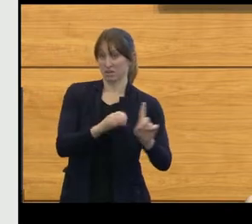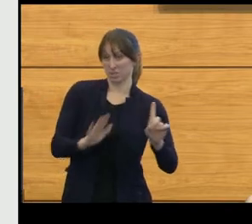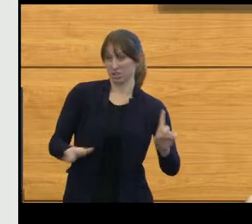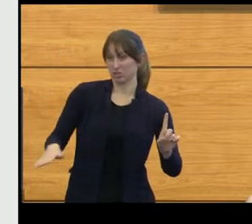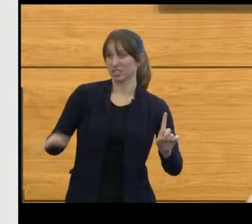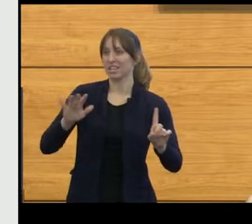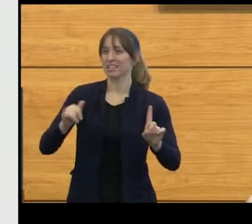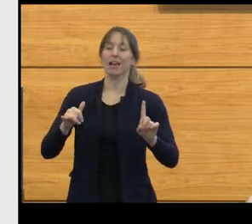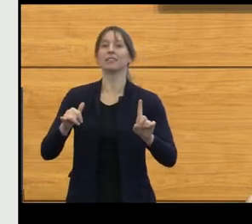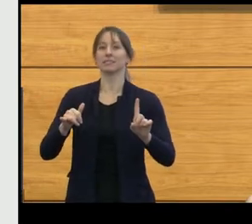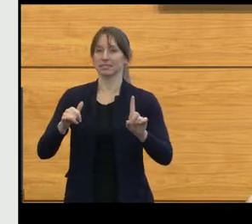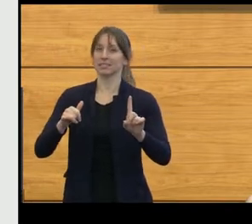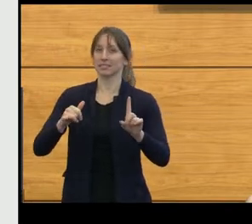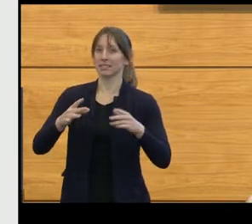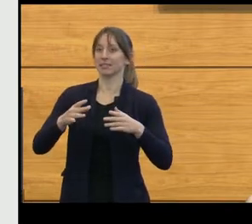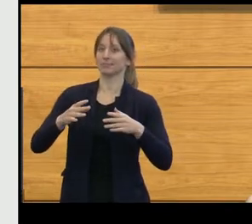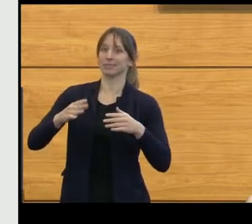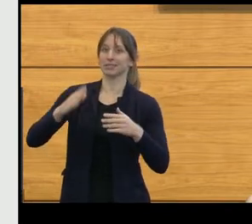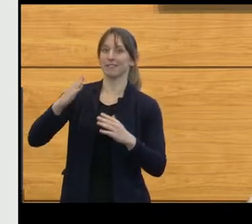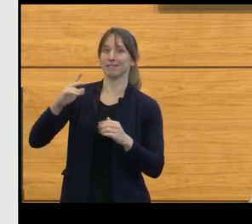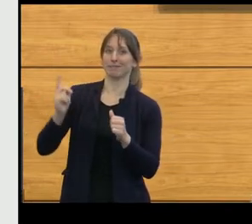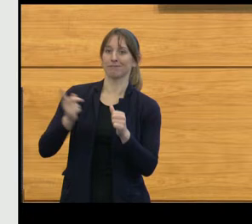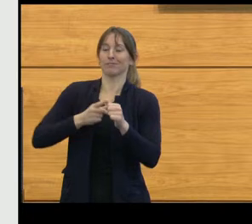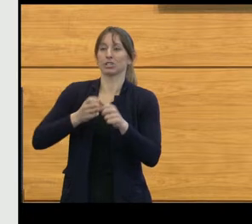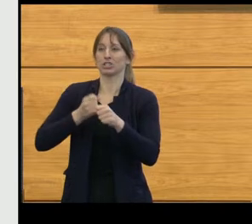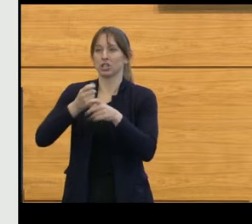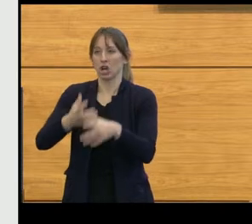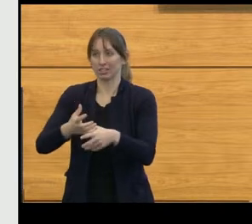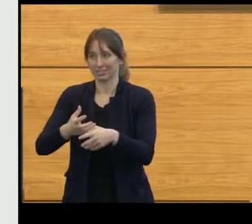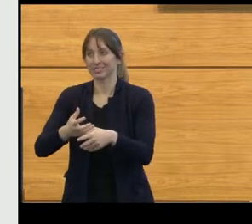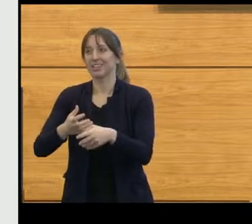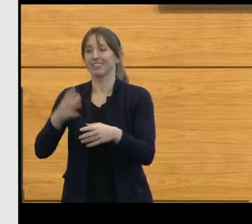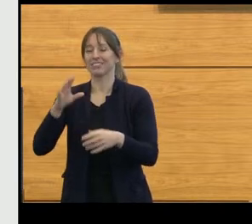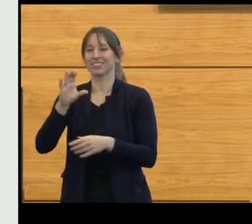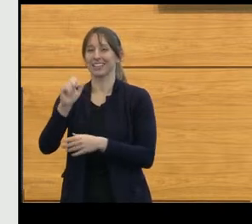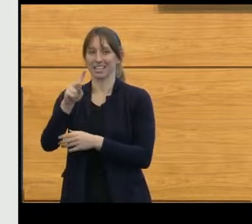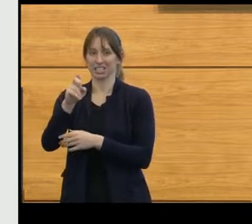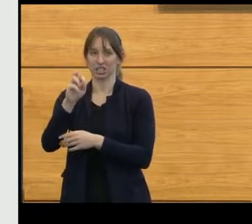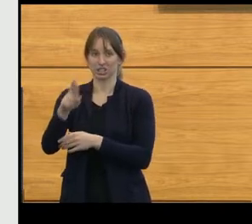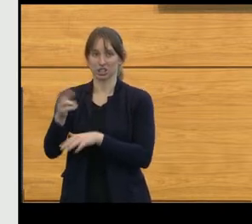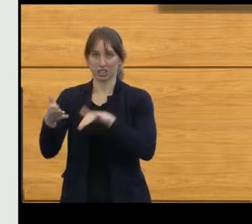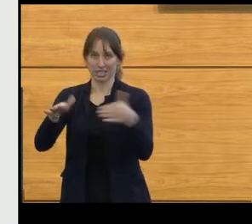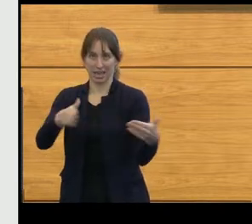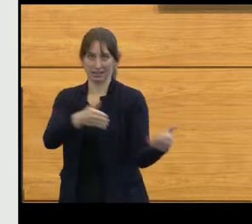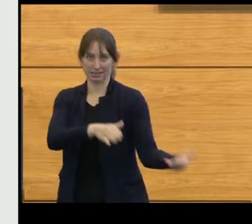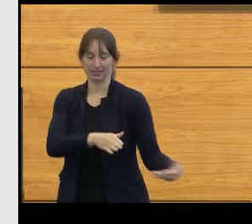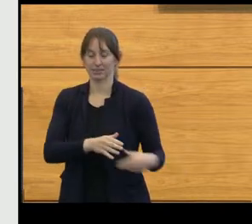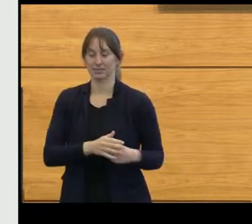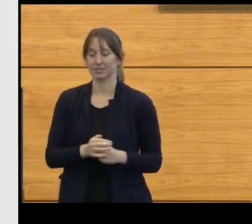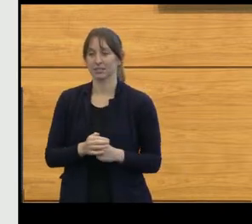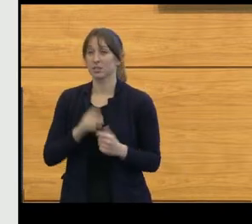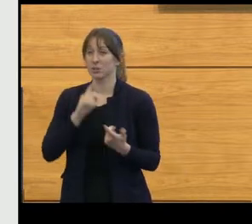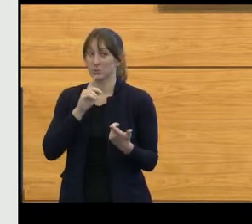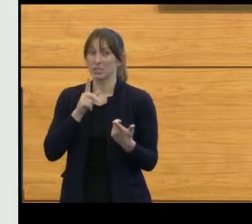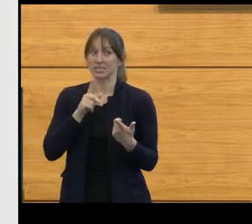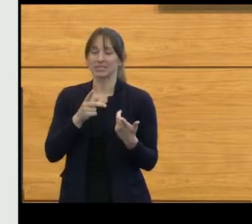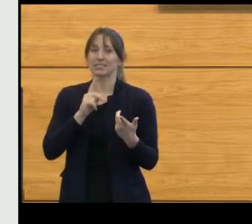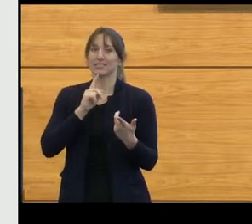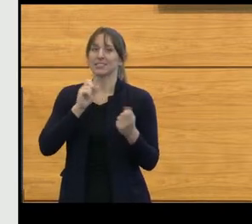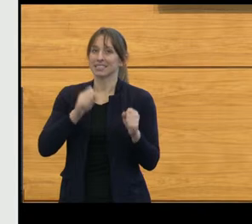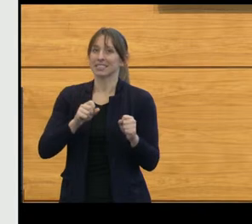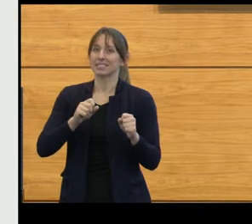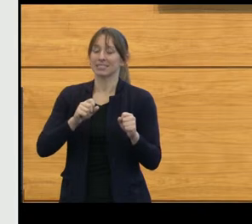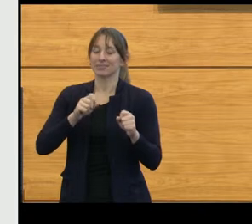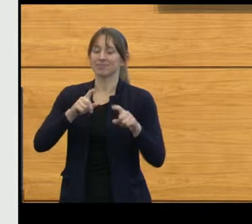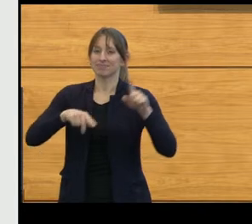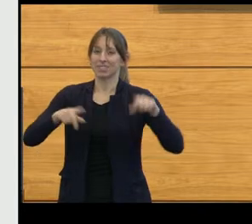of cancer-associated death. And the symptoms, they can be varied, depending upon which portion of the brain you're talking